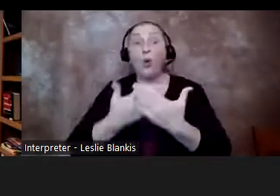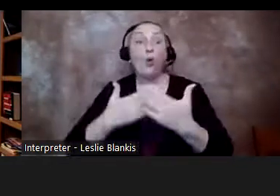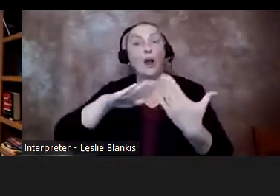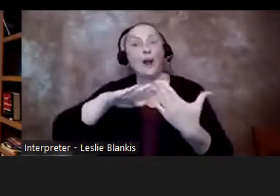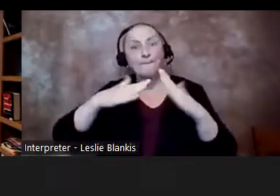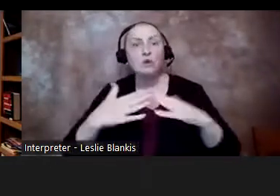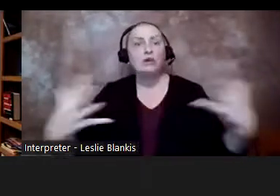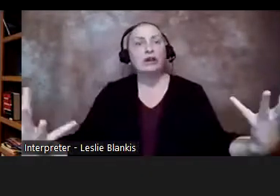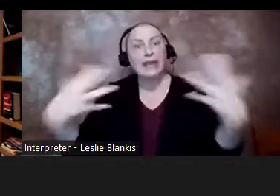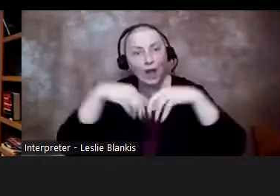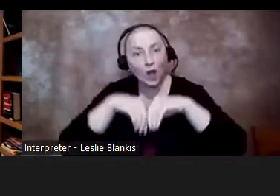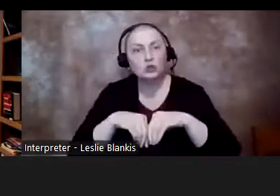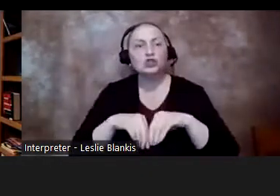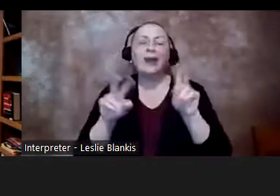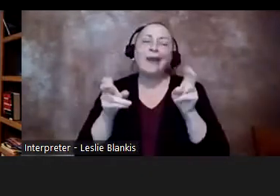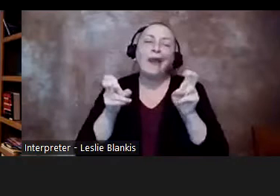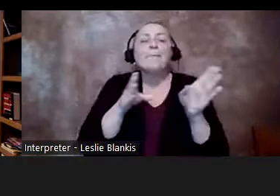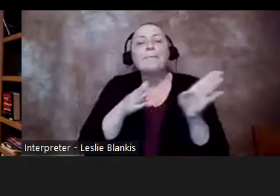inclusion planning with approach.